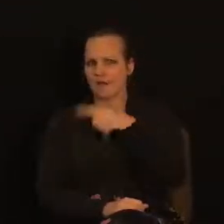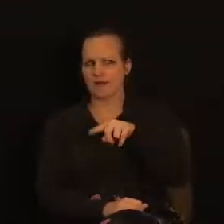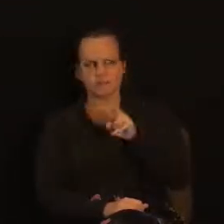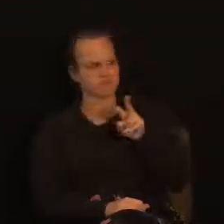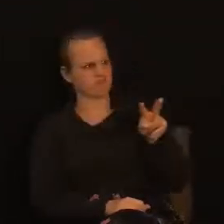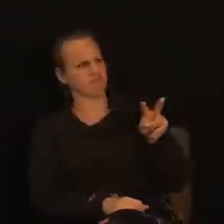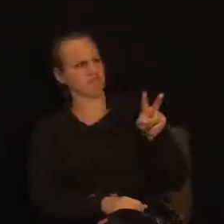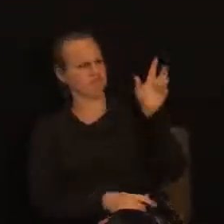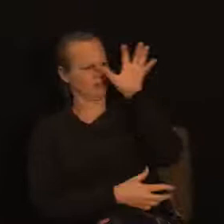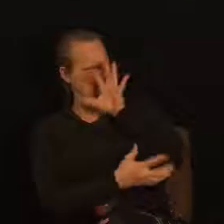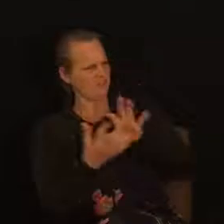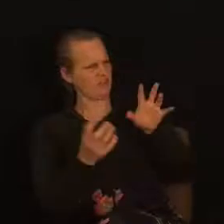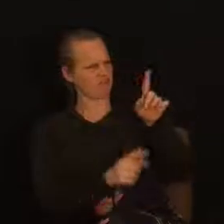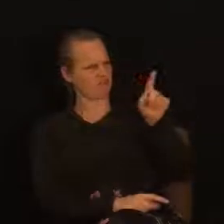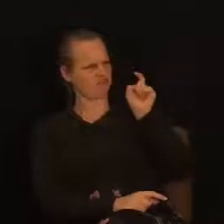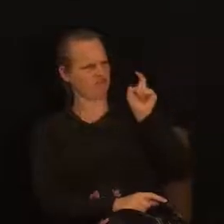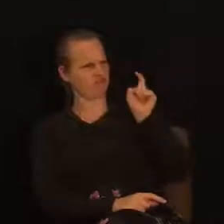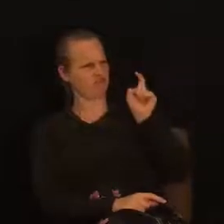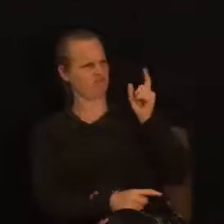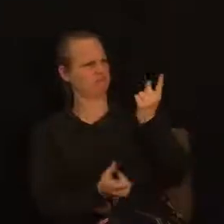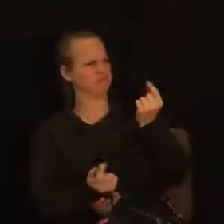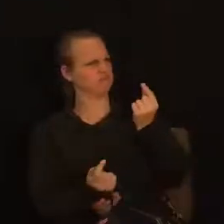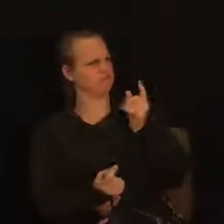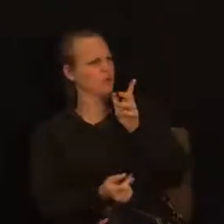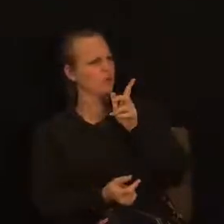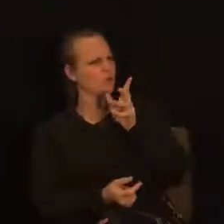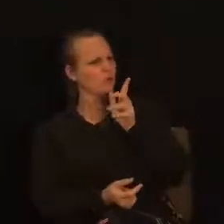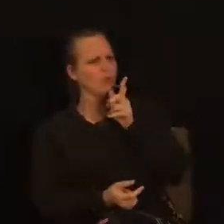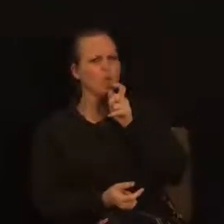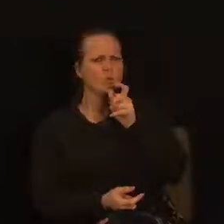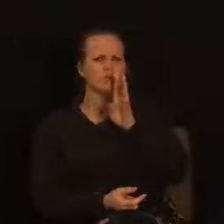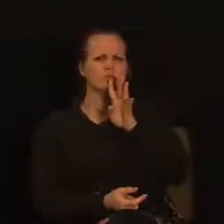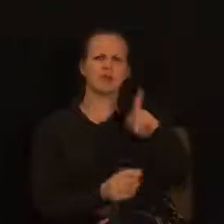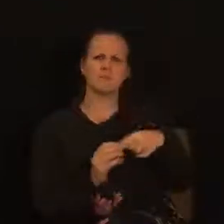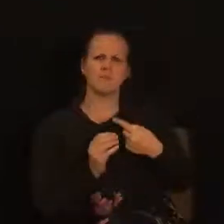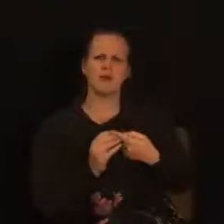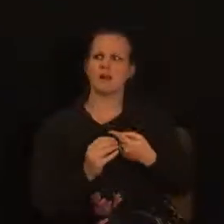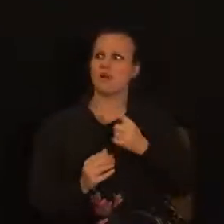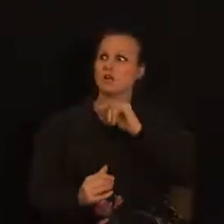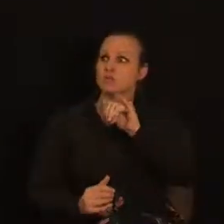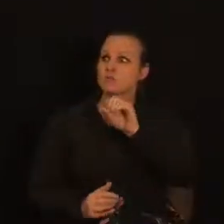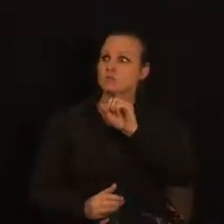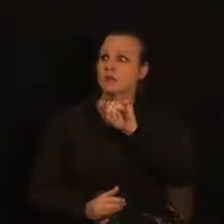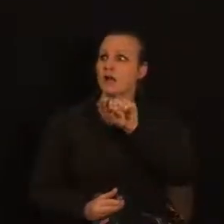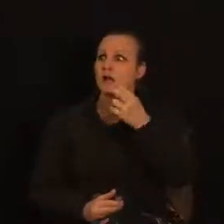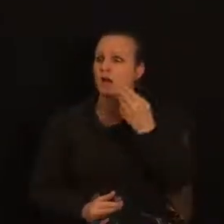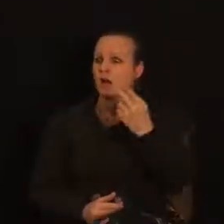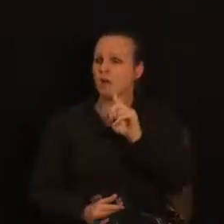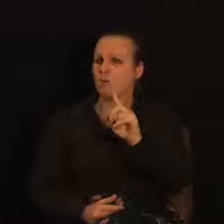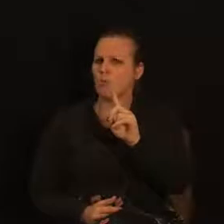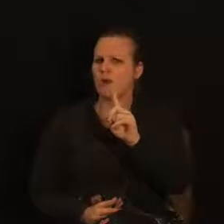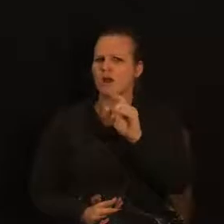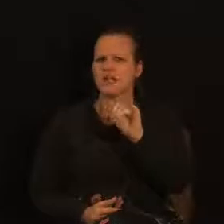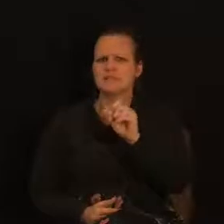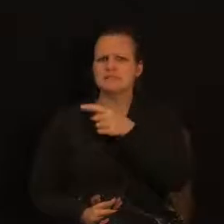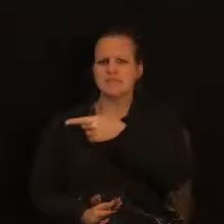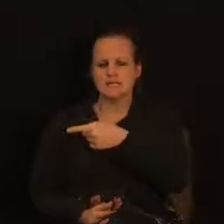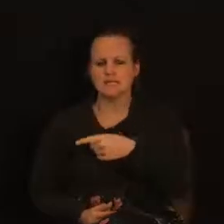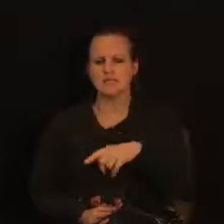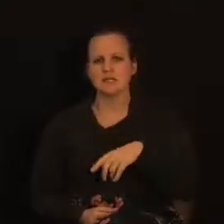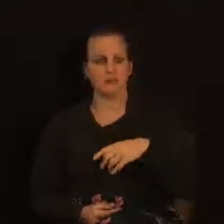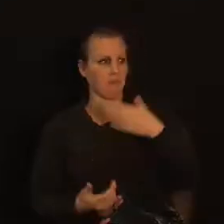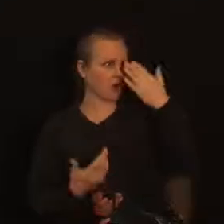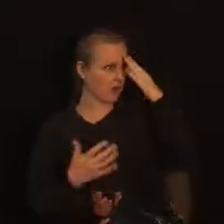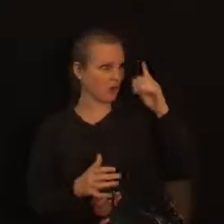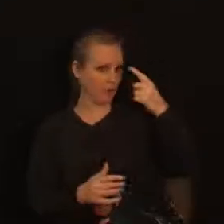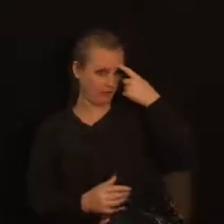confused, as though they don't know who I'm talking about. And I'm like, Josiah, where is Josiah? And they say, oh, I don't know, we thought he came